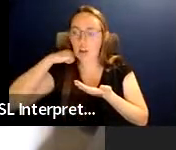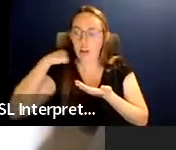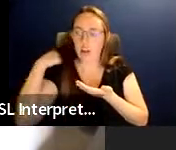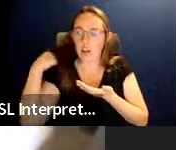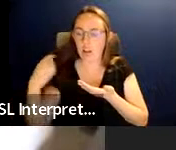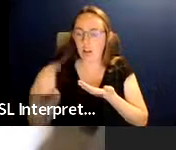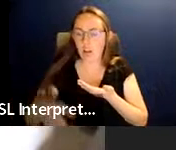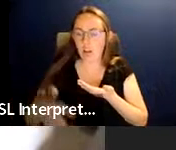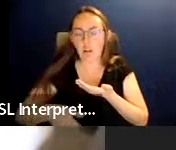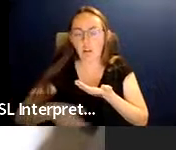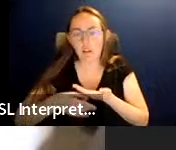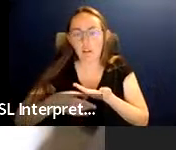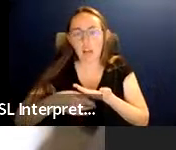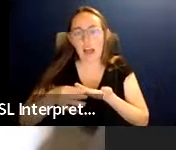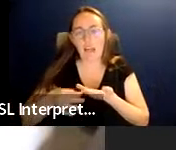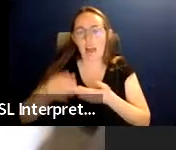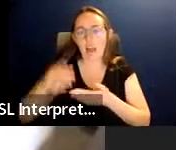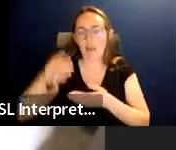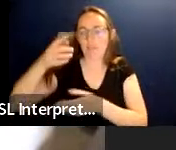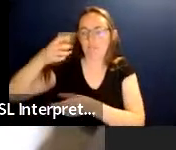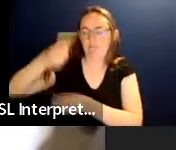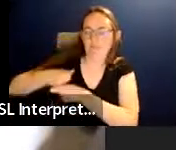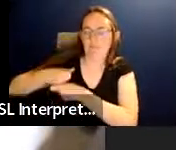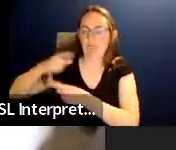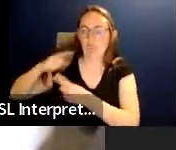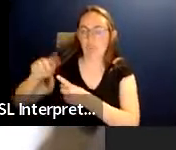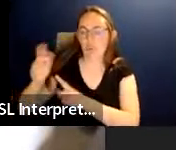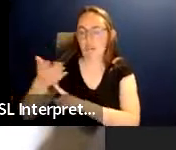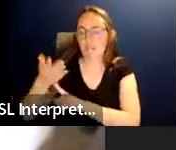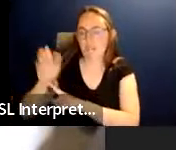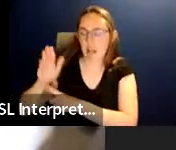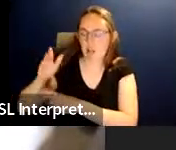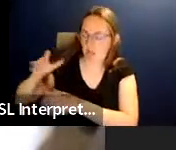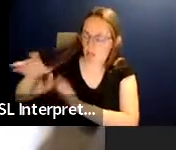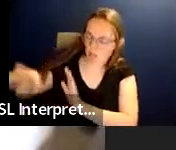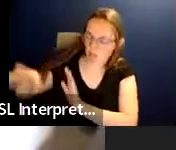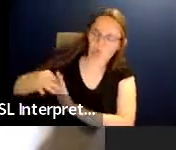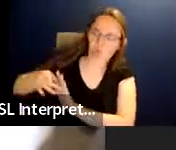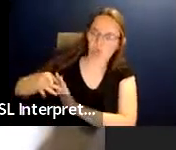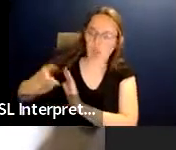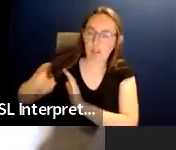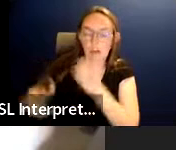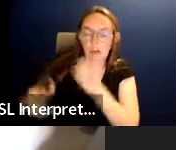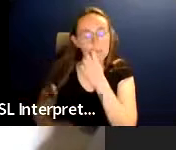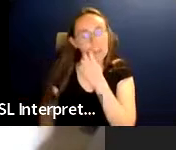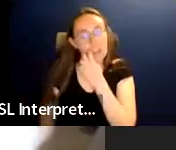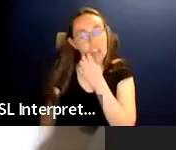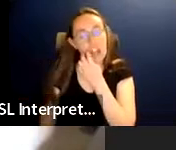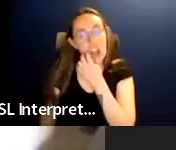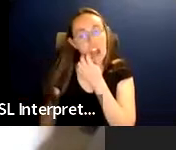the top of the flagpole bracket. So that's the mounting solution. So over here, this metal, this was